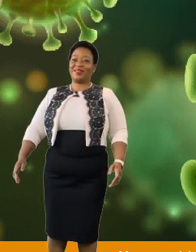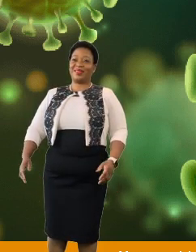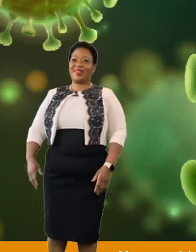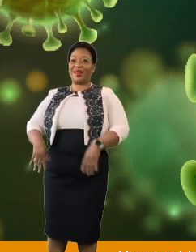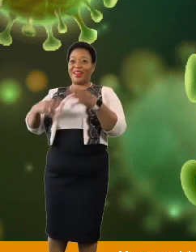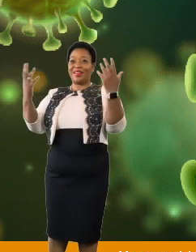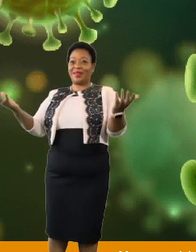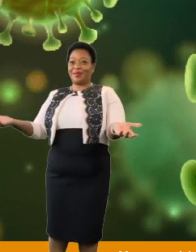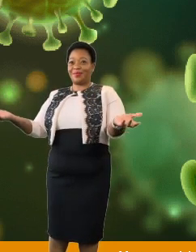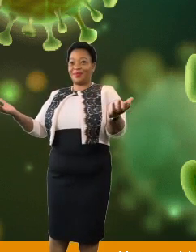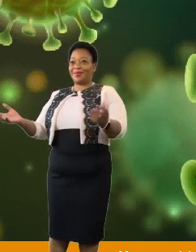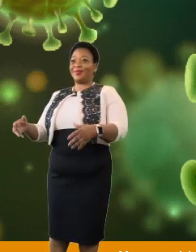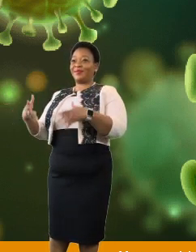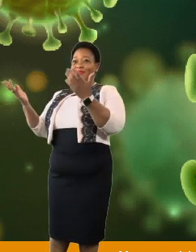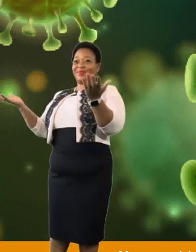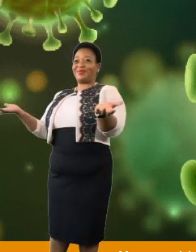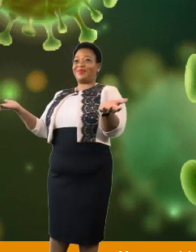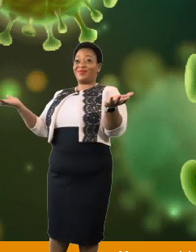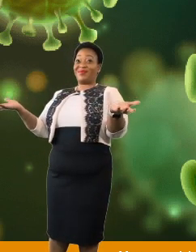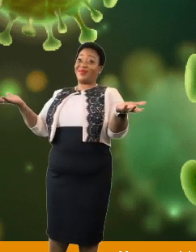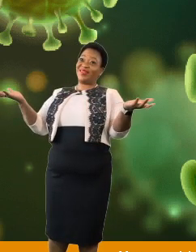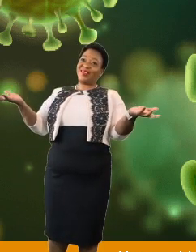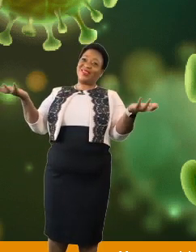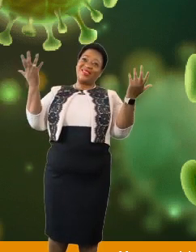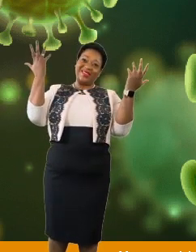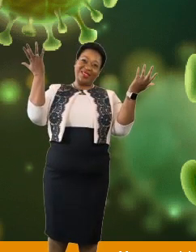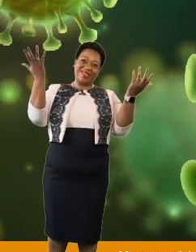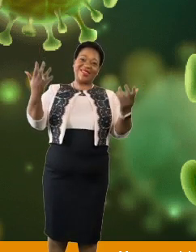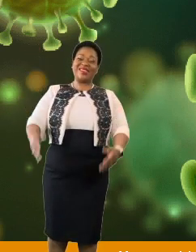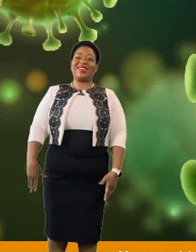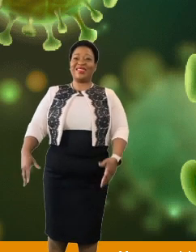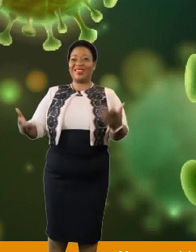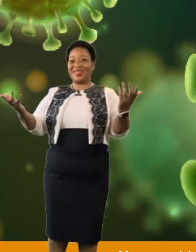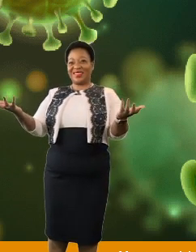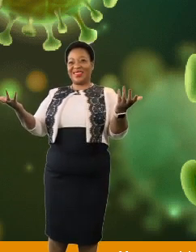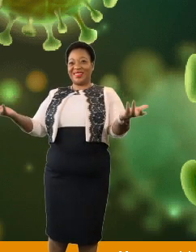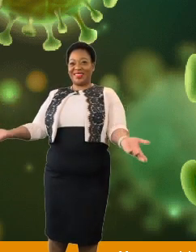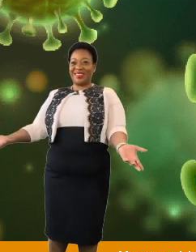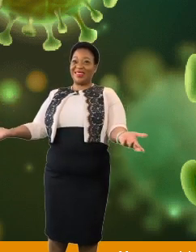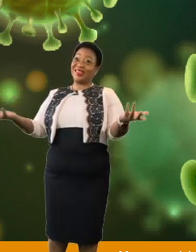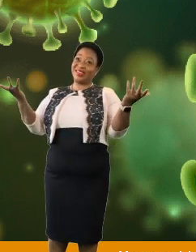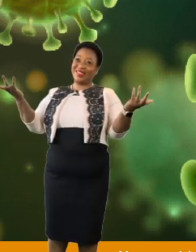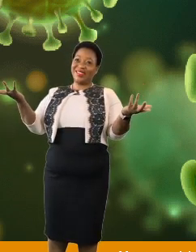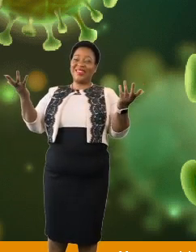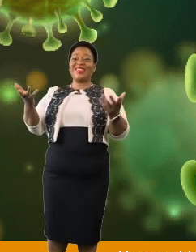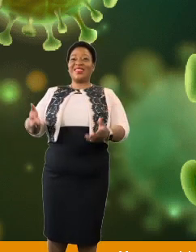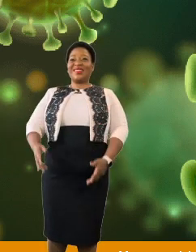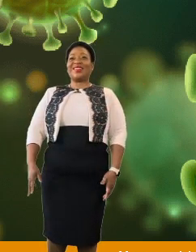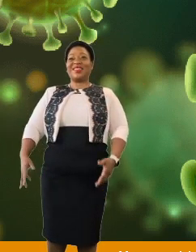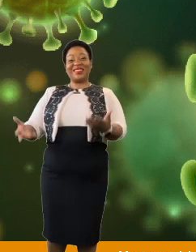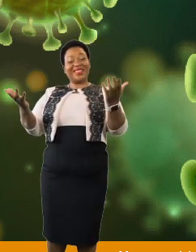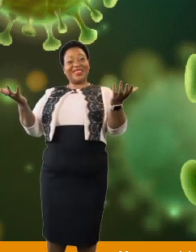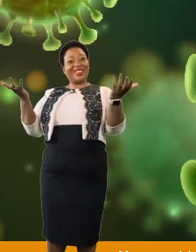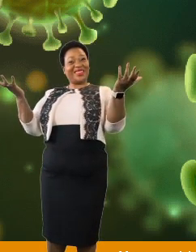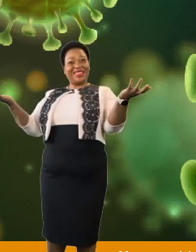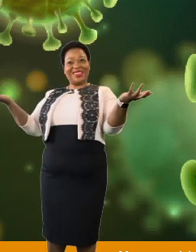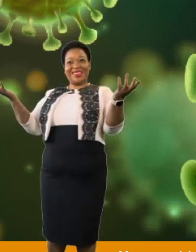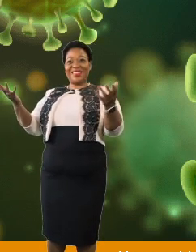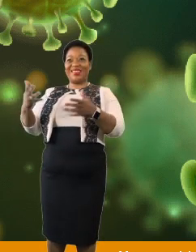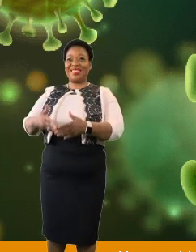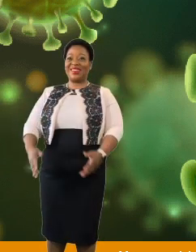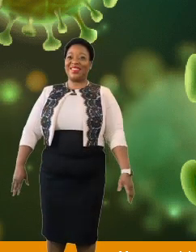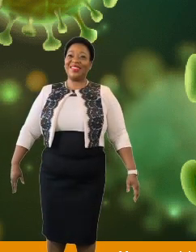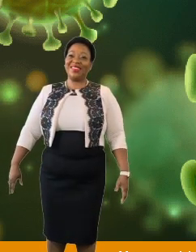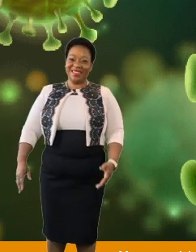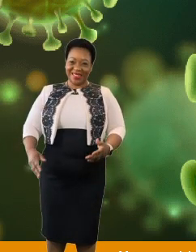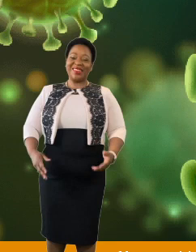at least 4 of these goals would start to meet our requirements for a project with major impact in the province that